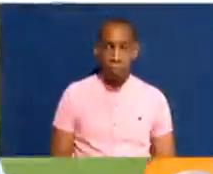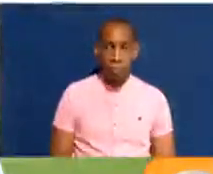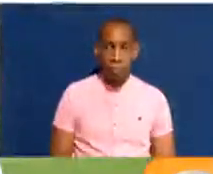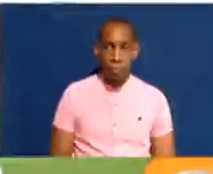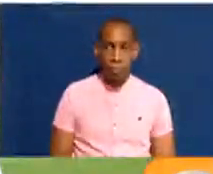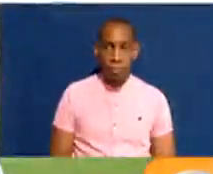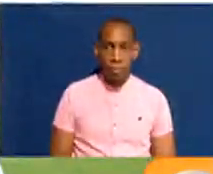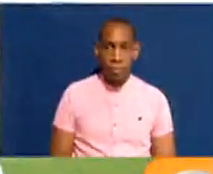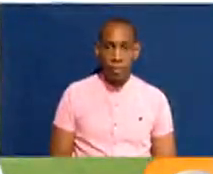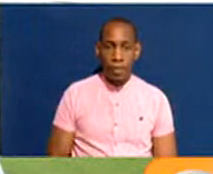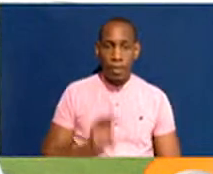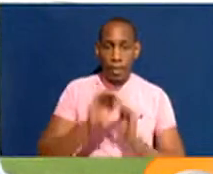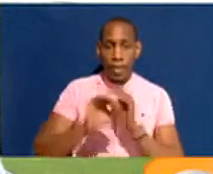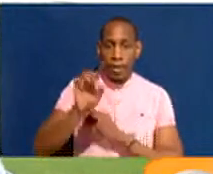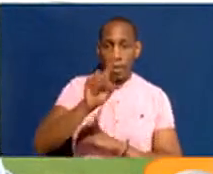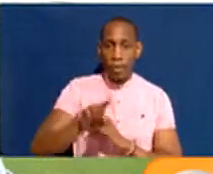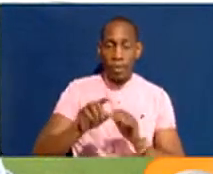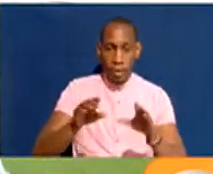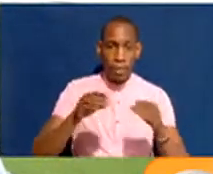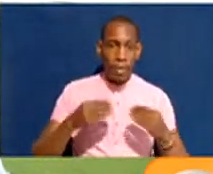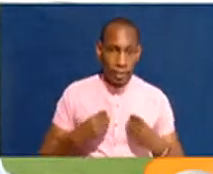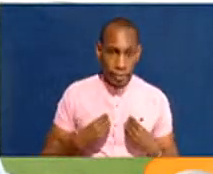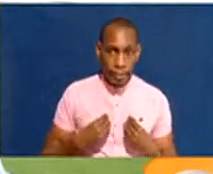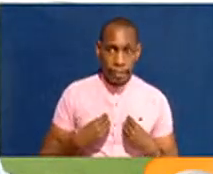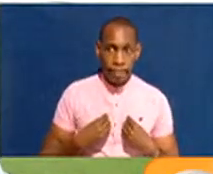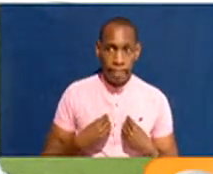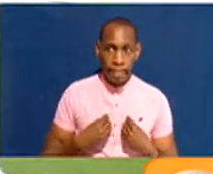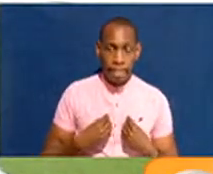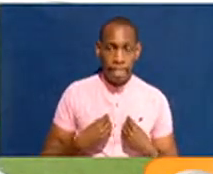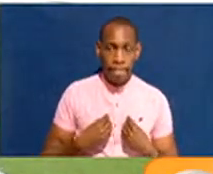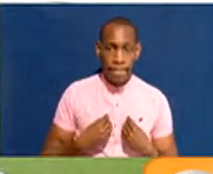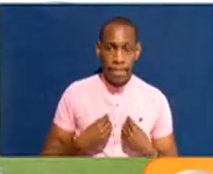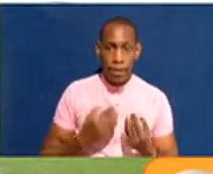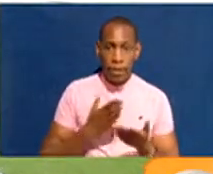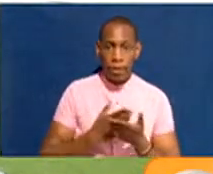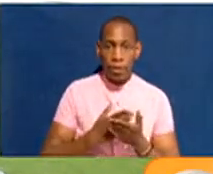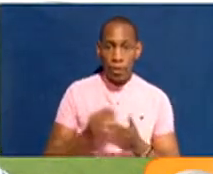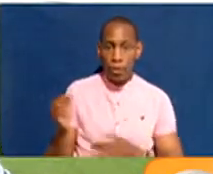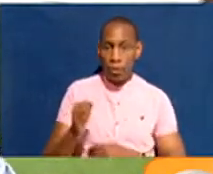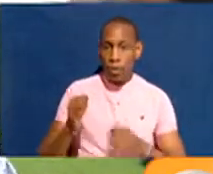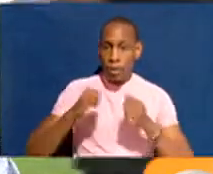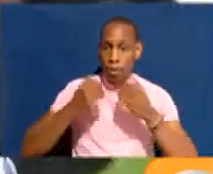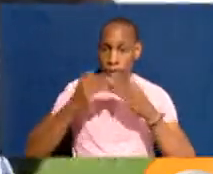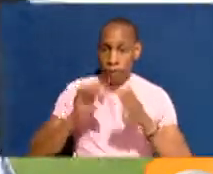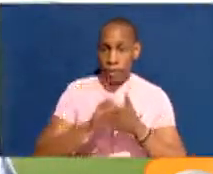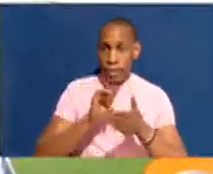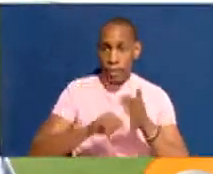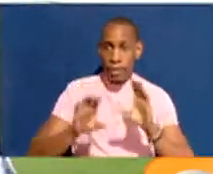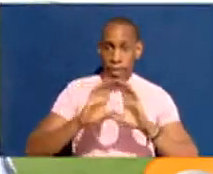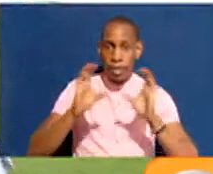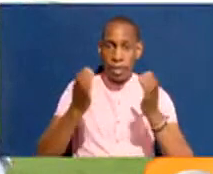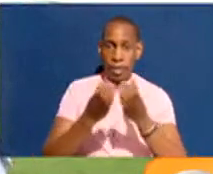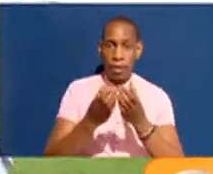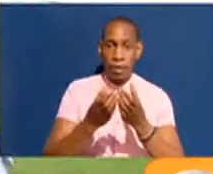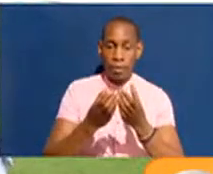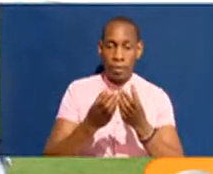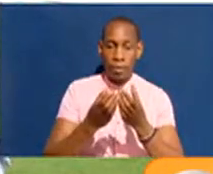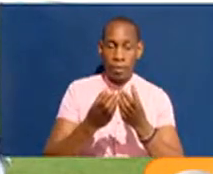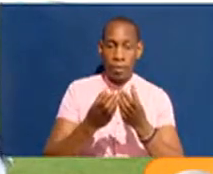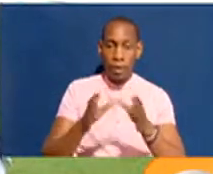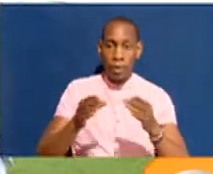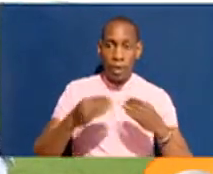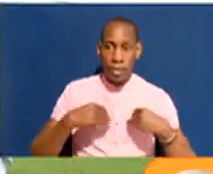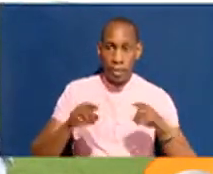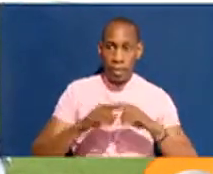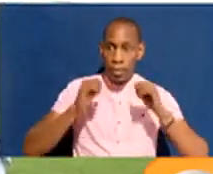The whole question about adaptation. In Glasgow, of course, it was agreed we need to have the global goal on adaptation. And it